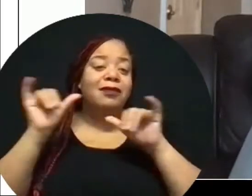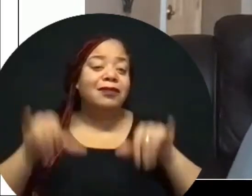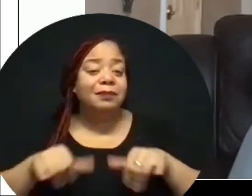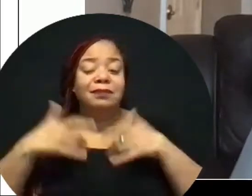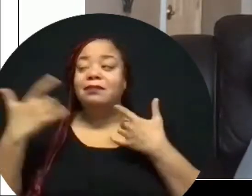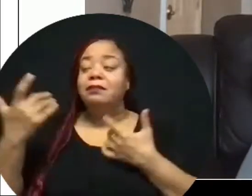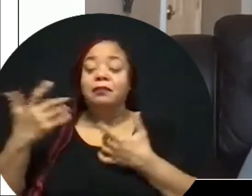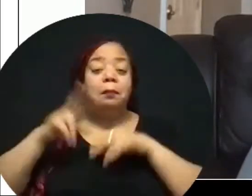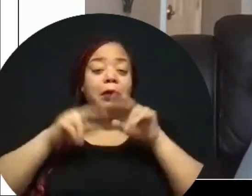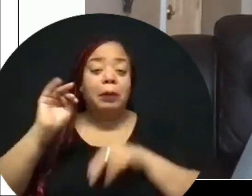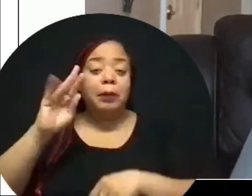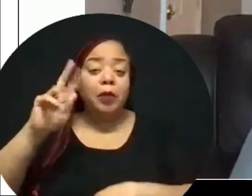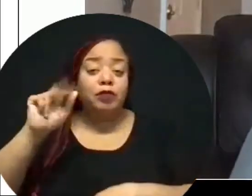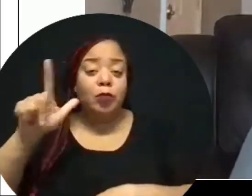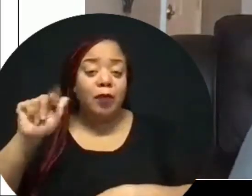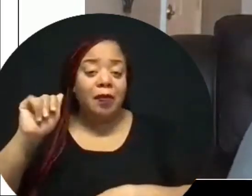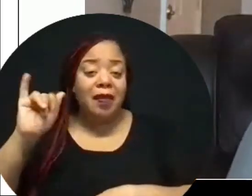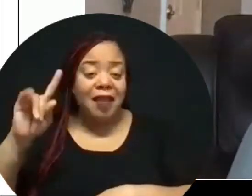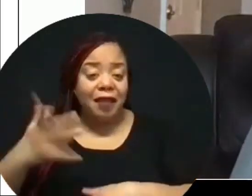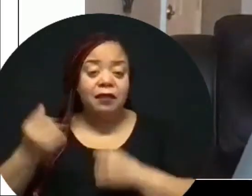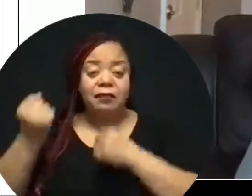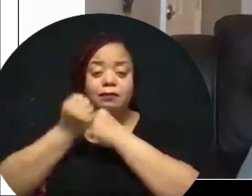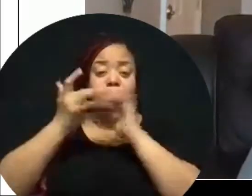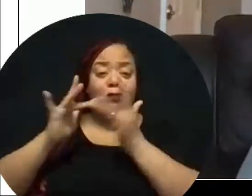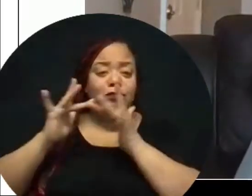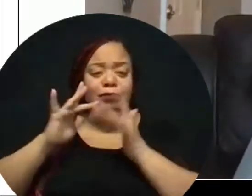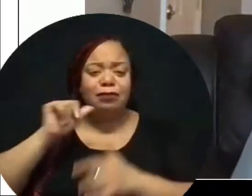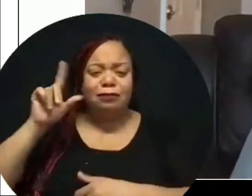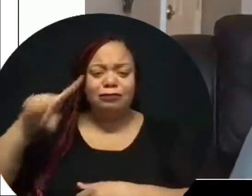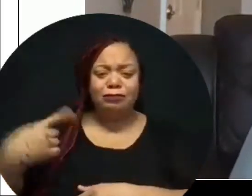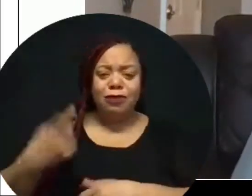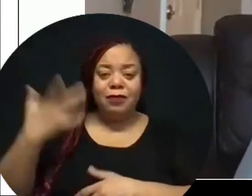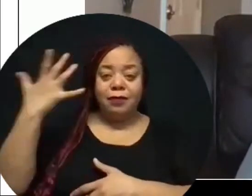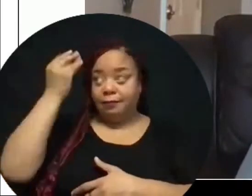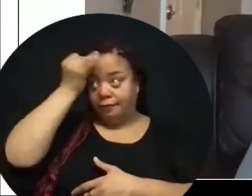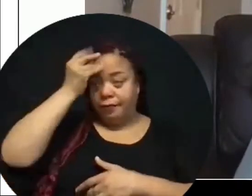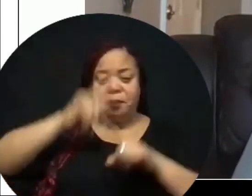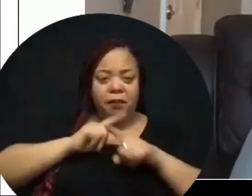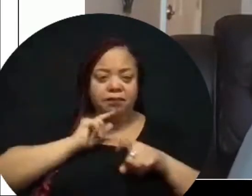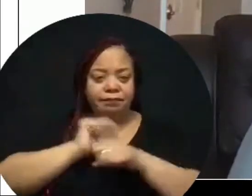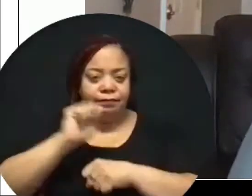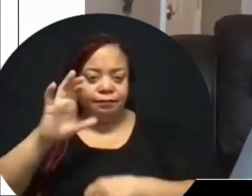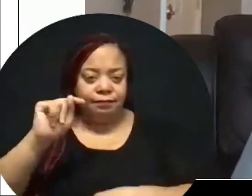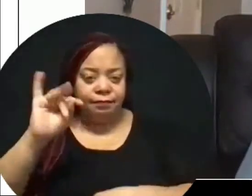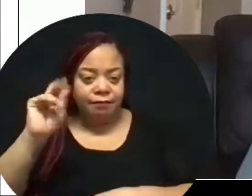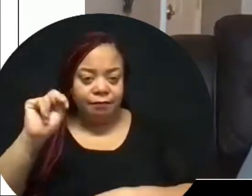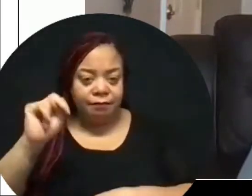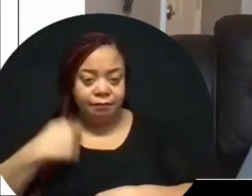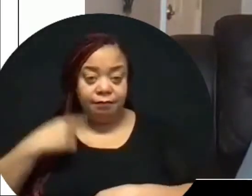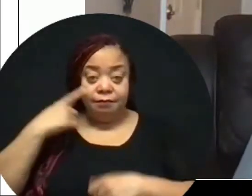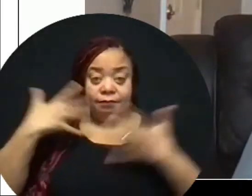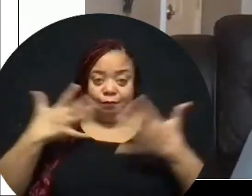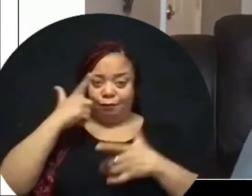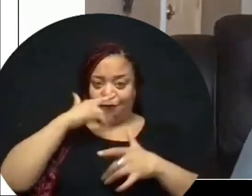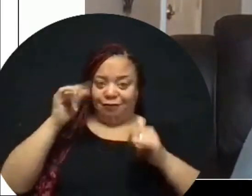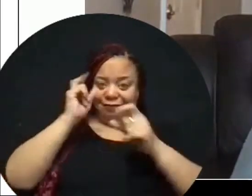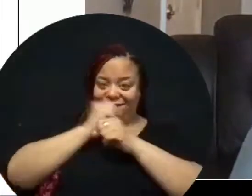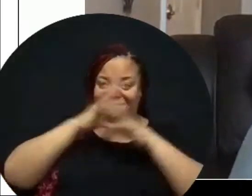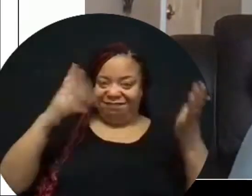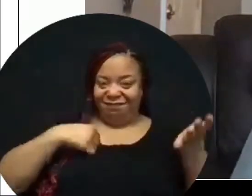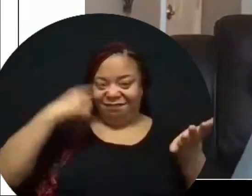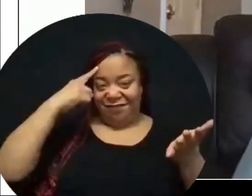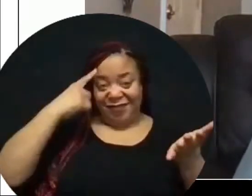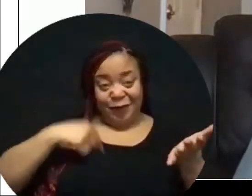have autonomy and share resources instead of having to scrap and fight for them. And the only people that are going to really suffer from that are the people who have